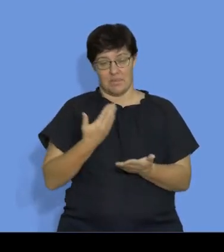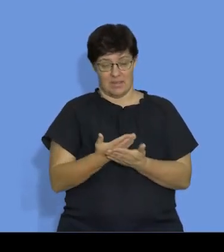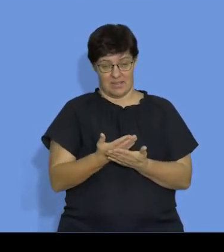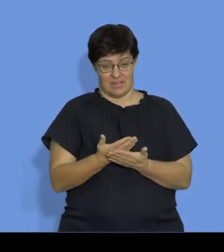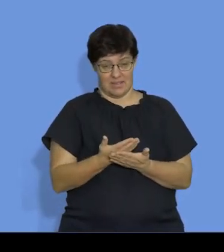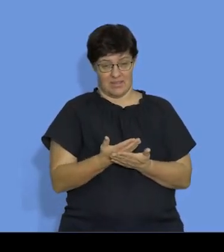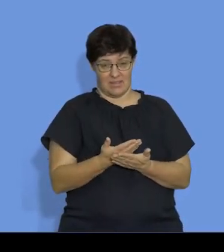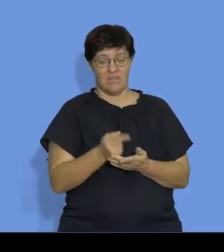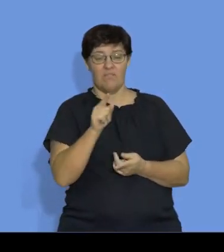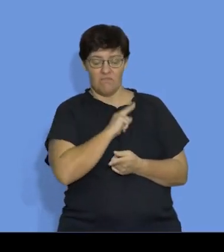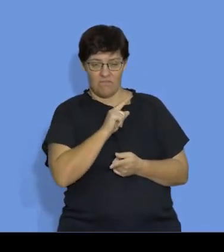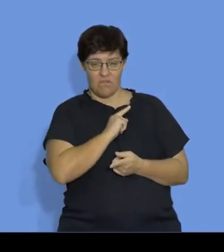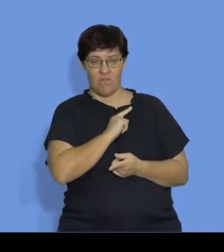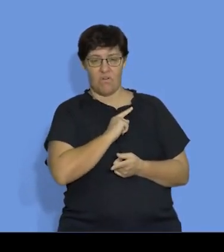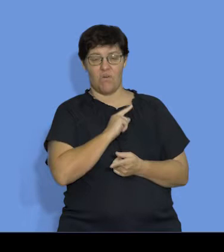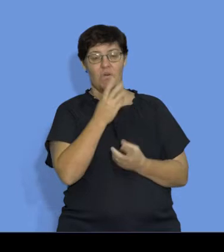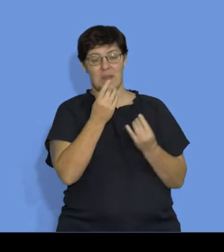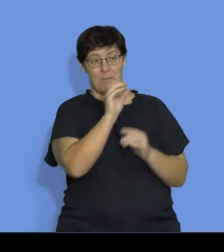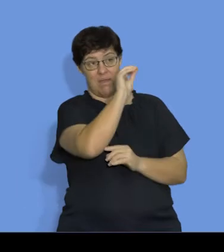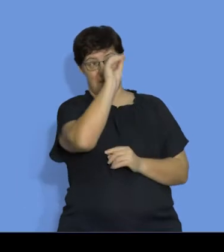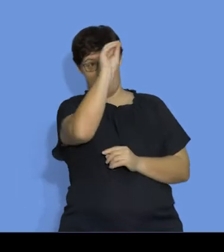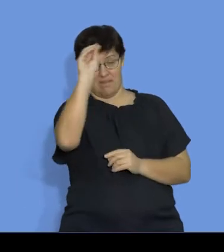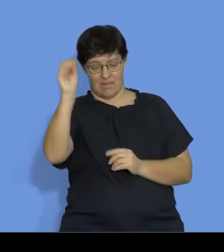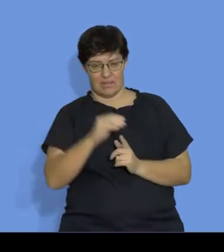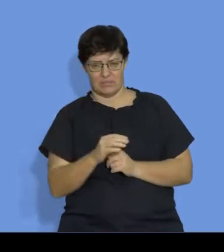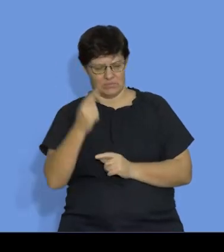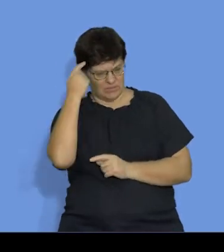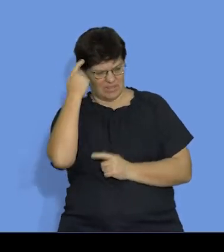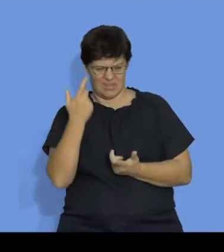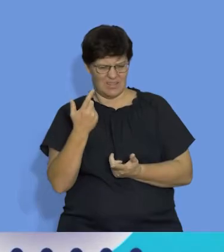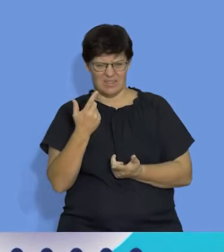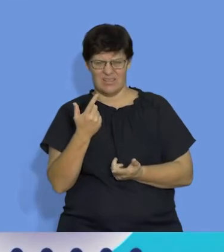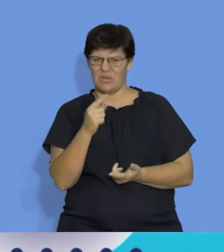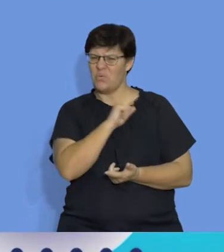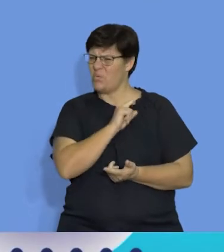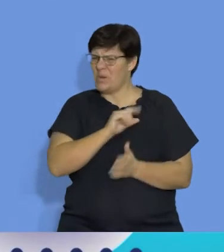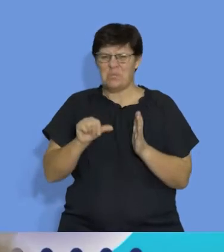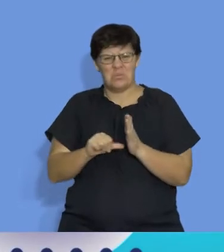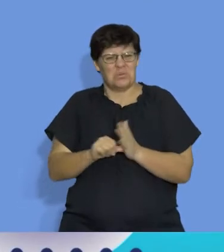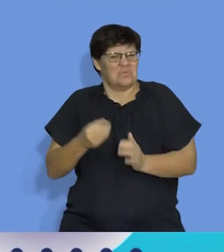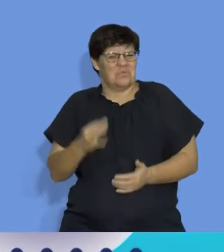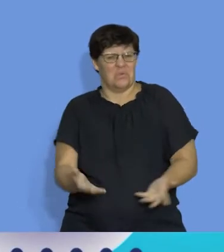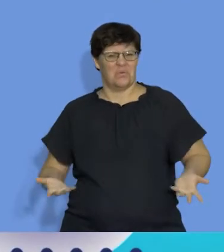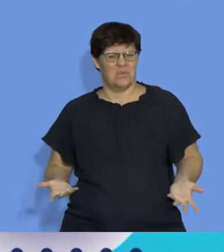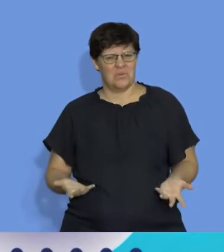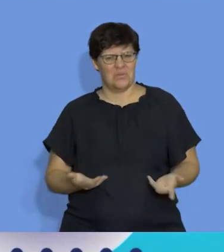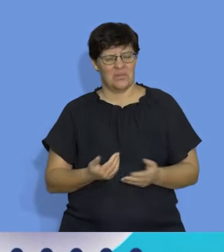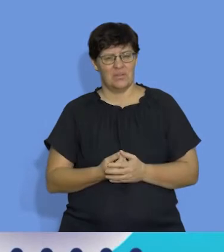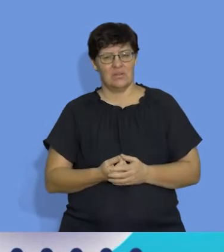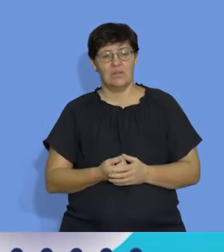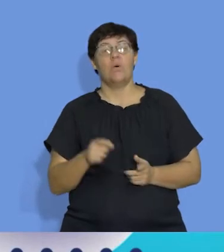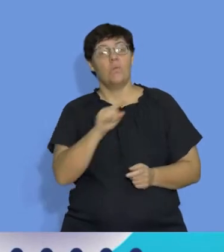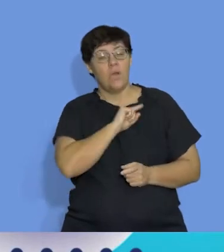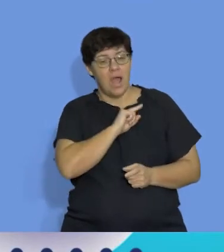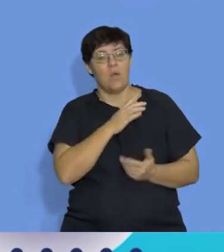far as oxidation numbers. Now immediately one thinks, why is this important? Why are these rules important? For us to